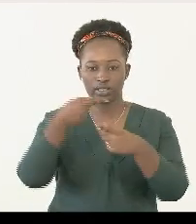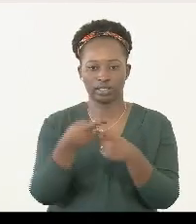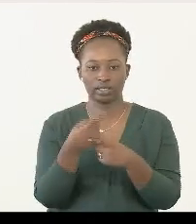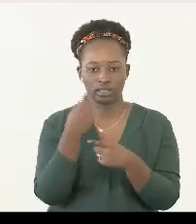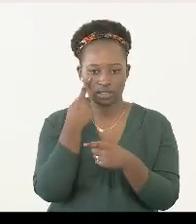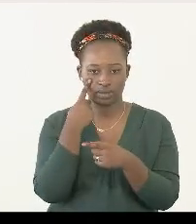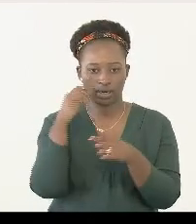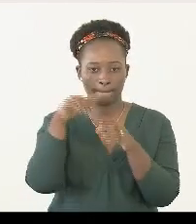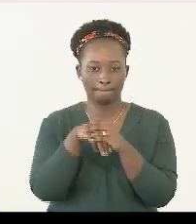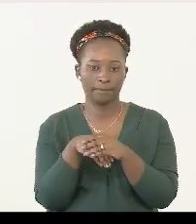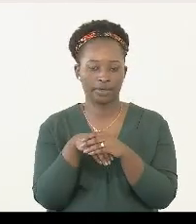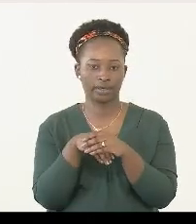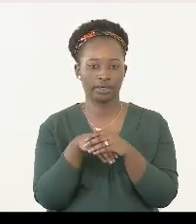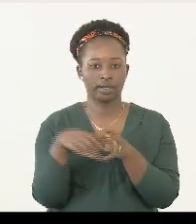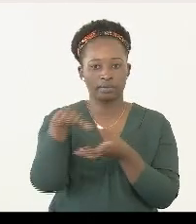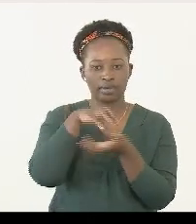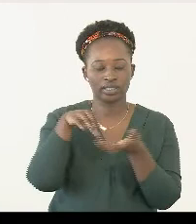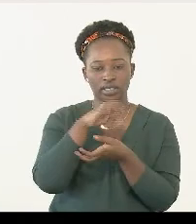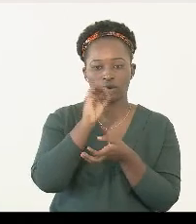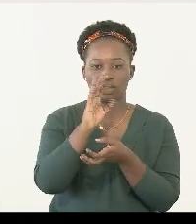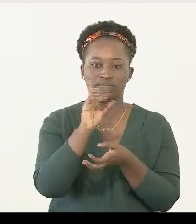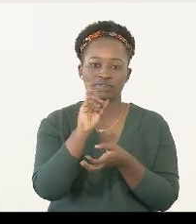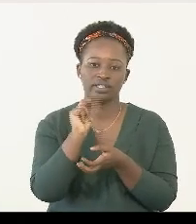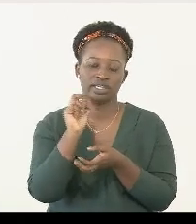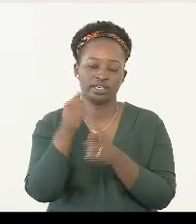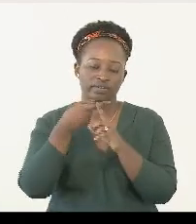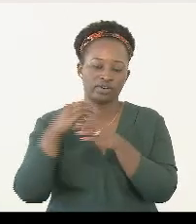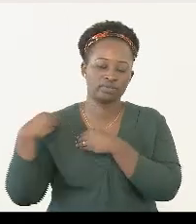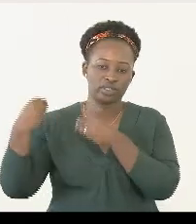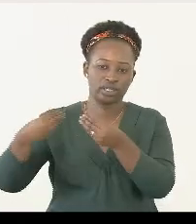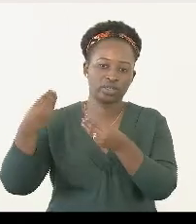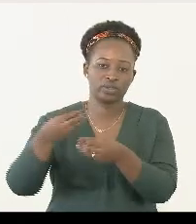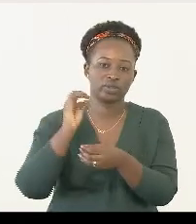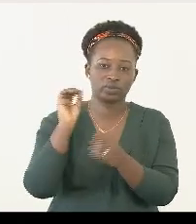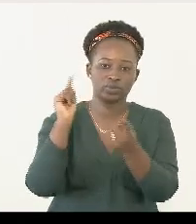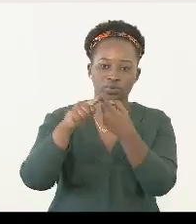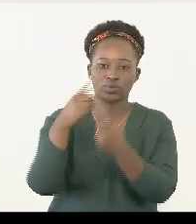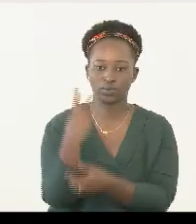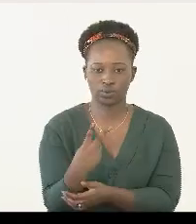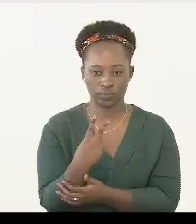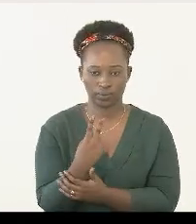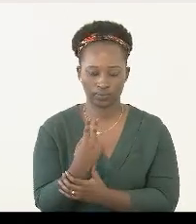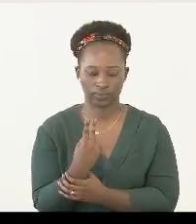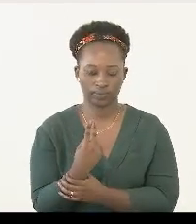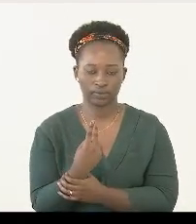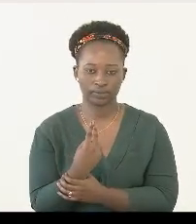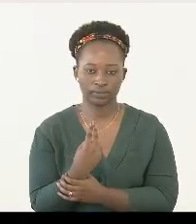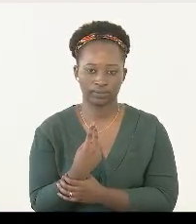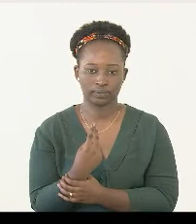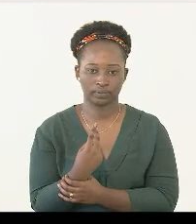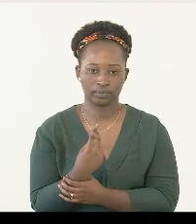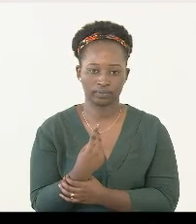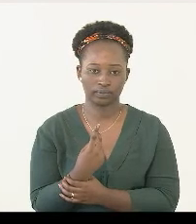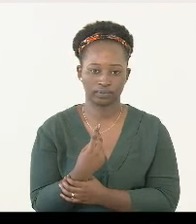the centrifuging the mixture of the DNA from generation 0 to 2? All the